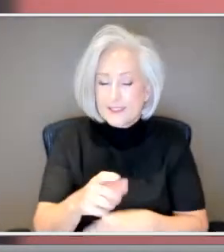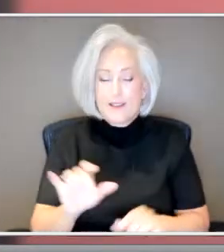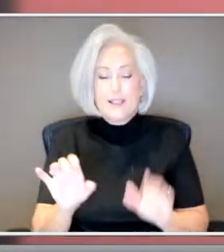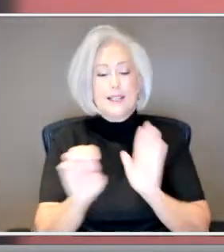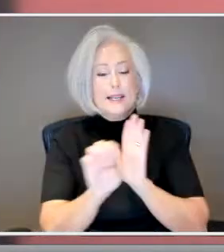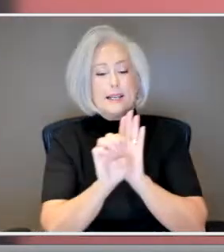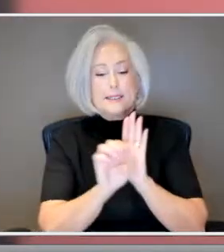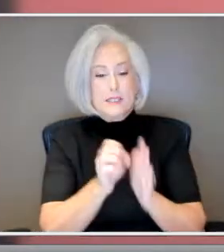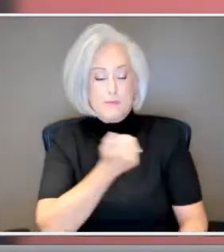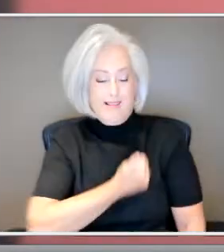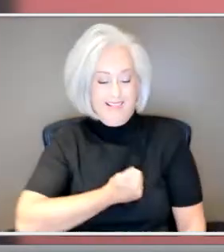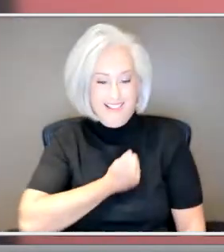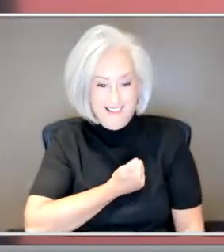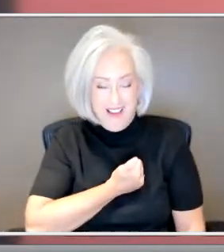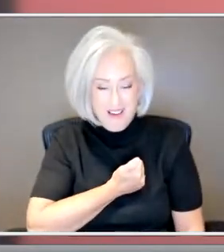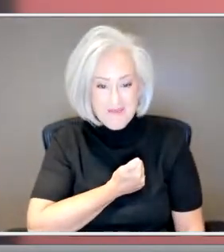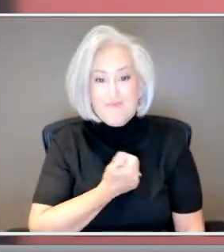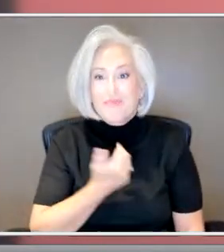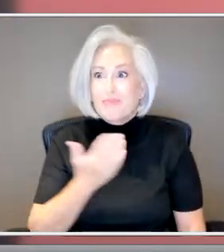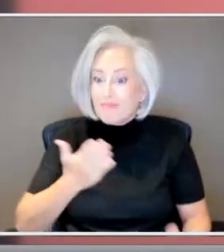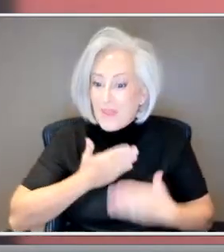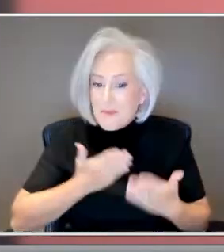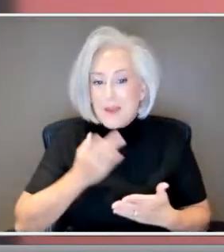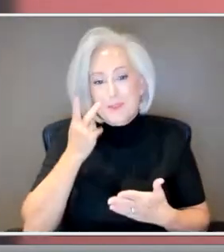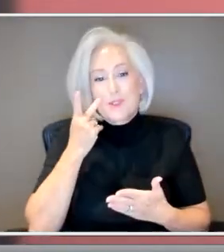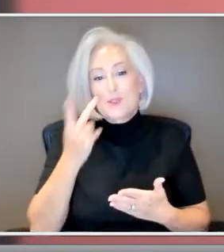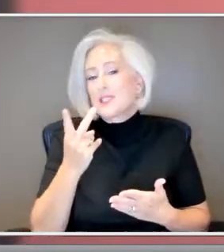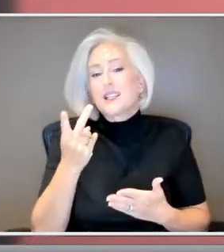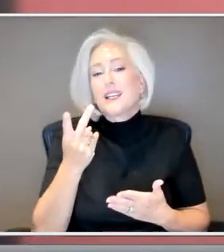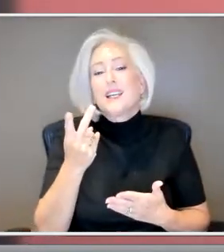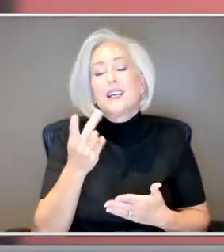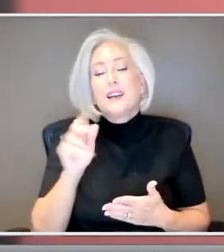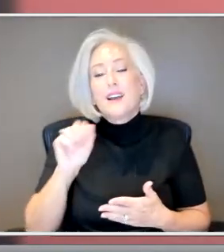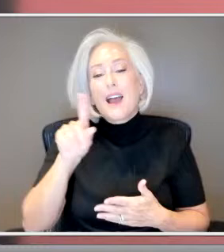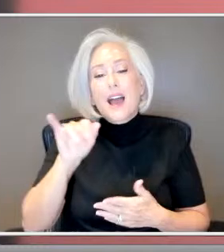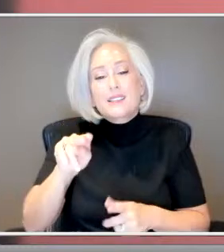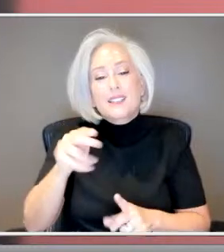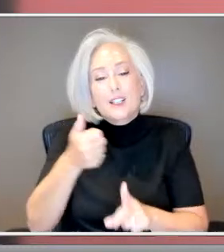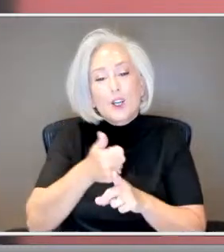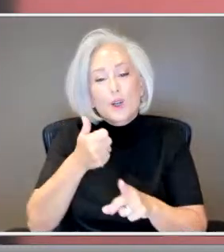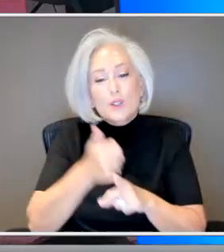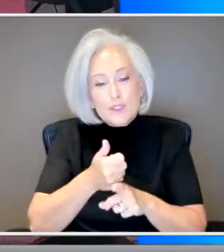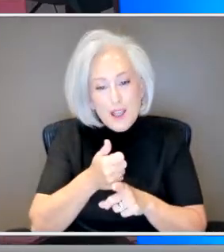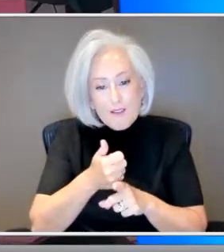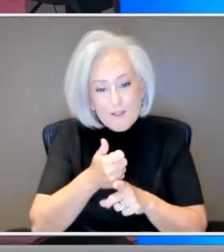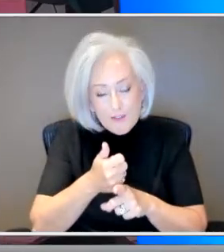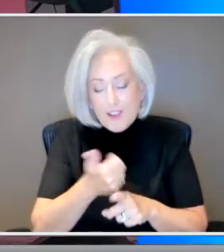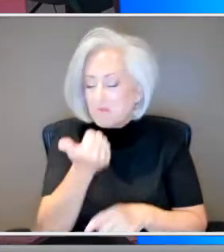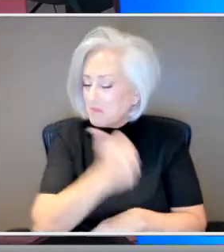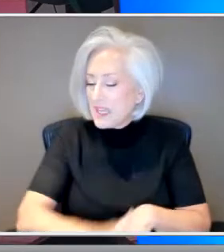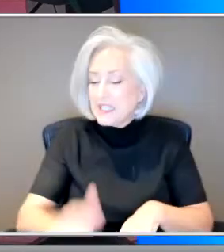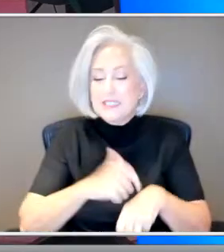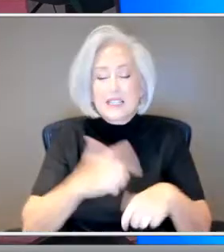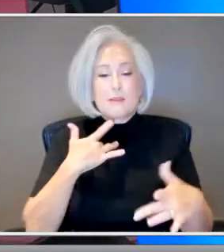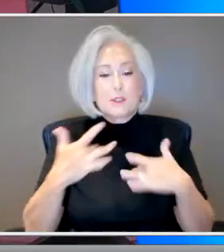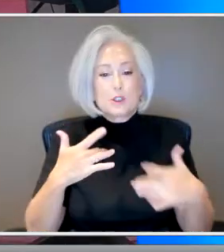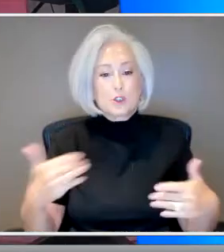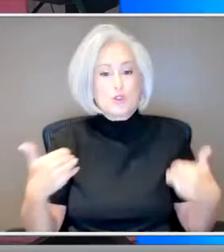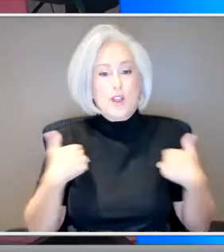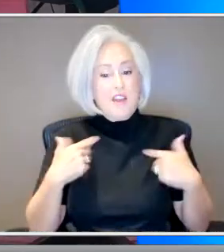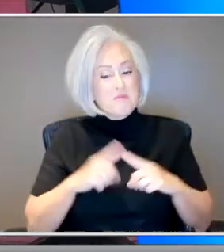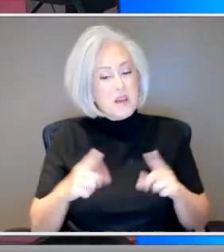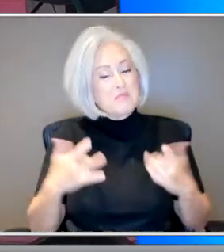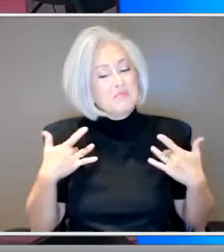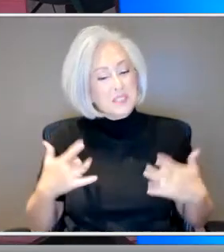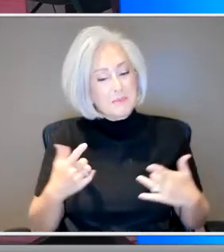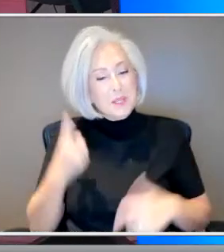happy to see Addison anytime she has a cardiac concern or question, but at a minimum we'll see her once a year. Do you guys see each other in the hallways? Not